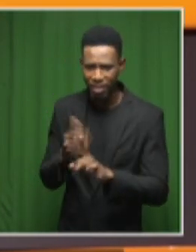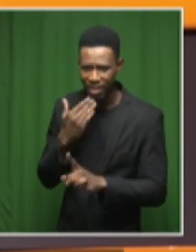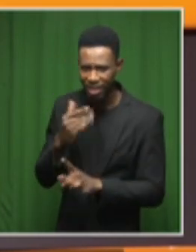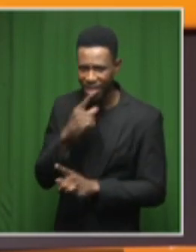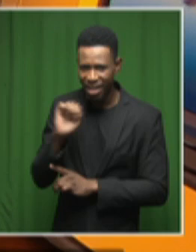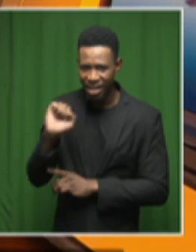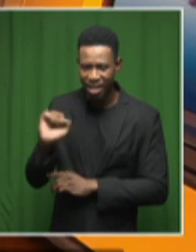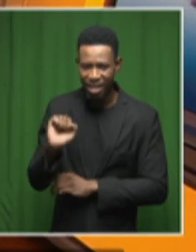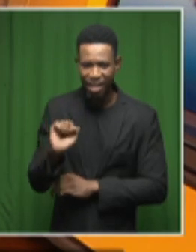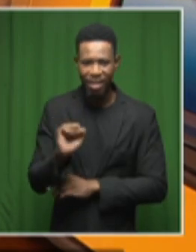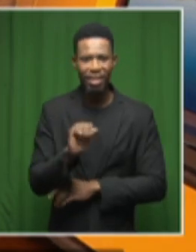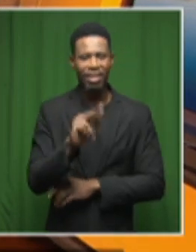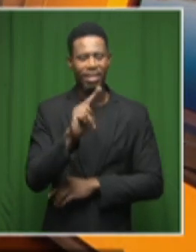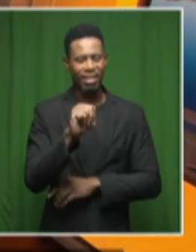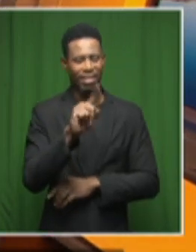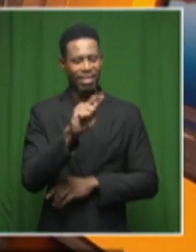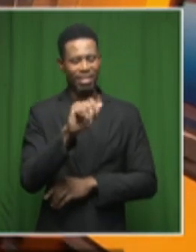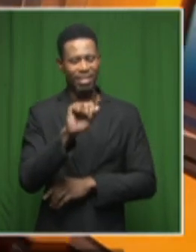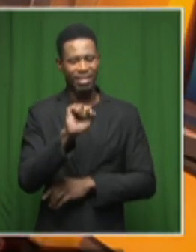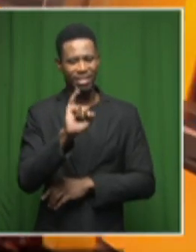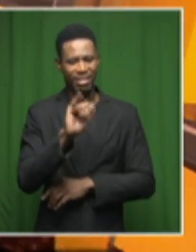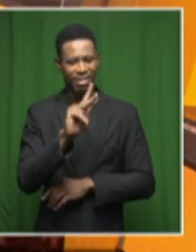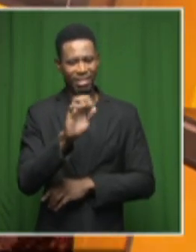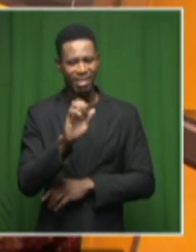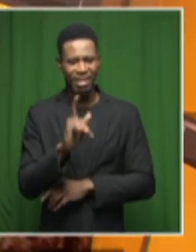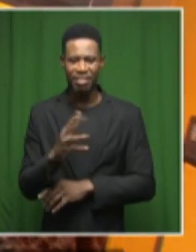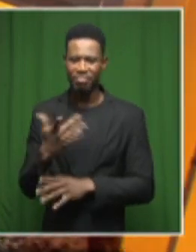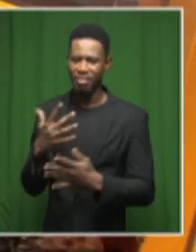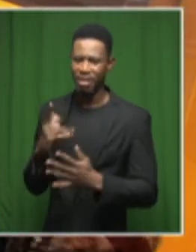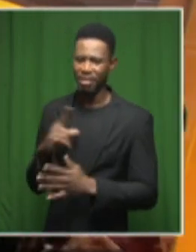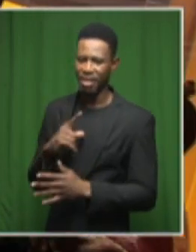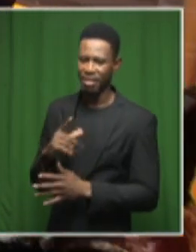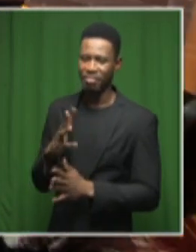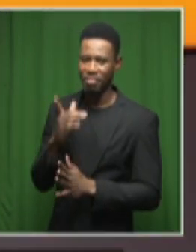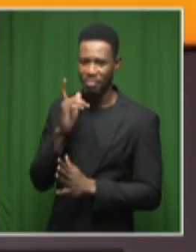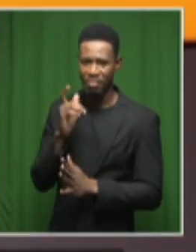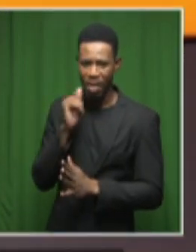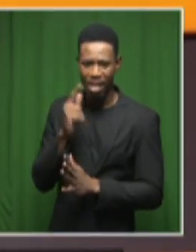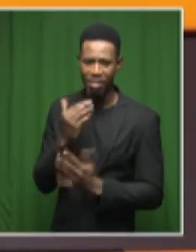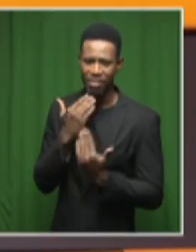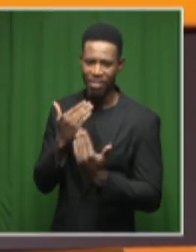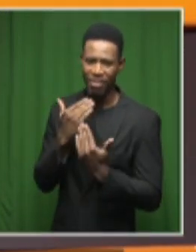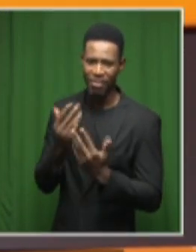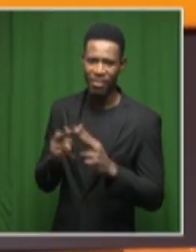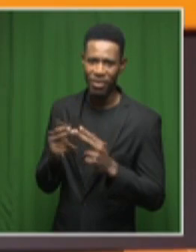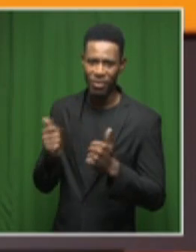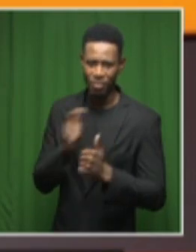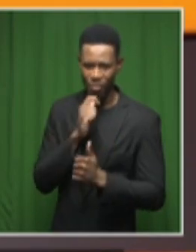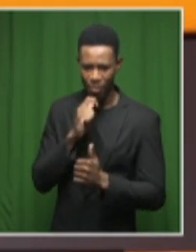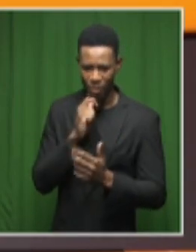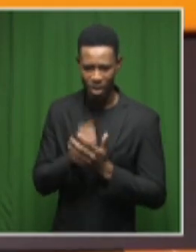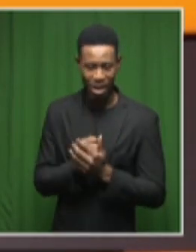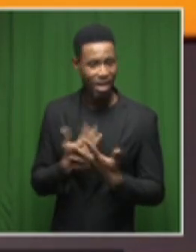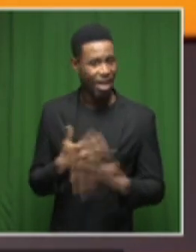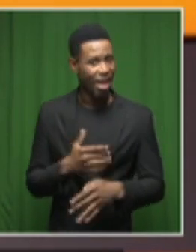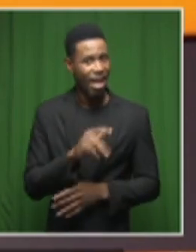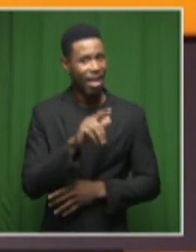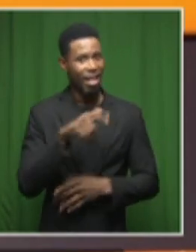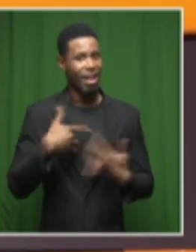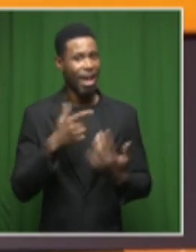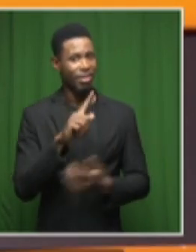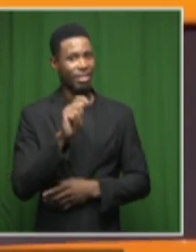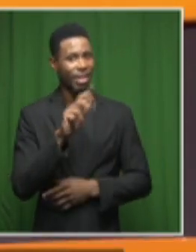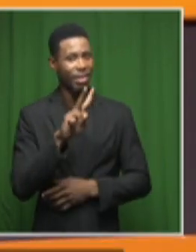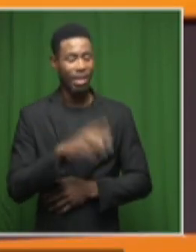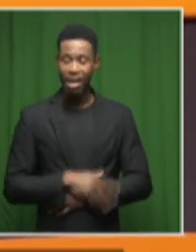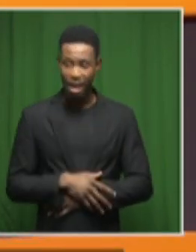didn't get your name? Ntsikelelo. Ntsikelelo, yes. Yeah. Ntsikelelo, gentlemen. Very good morning. Thank you so much for joining us. Thank you, my brother. Yeah. Hey, live TV, eh? Live